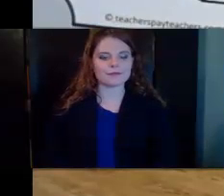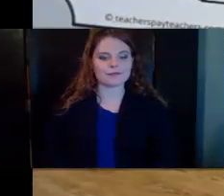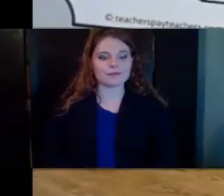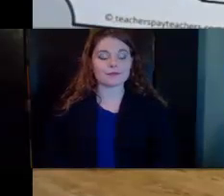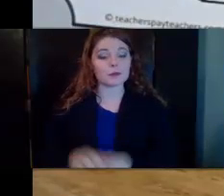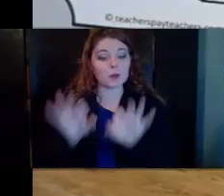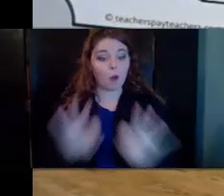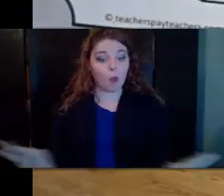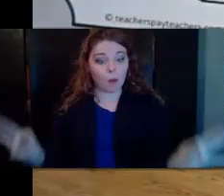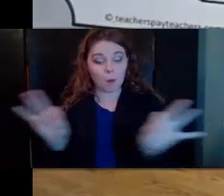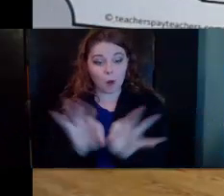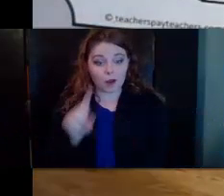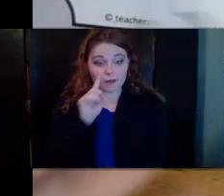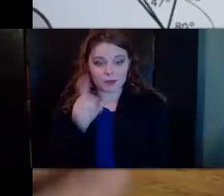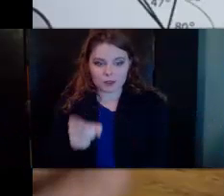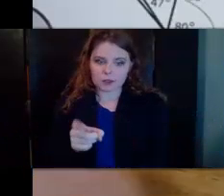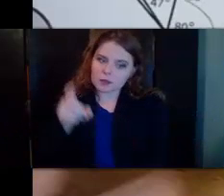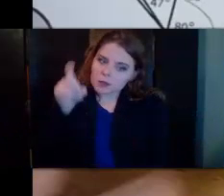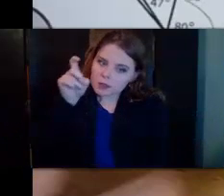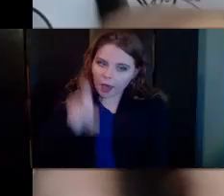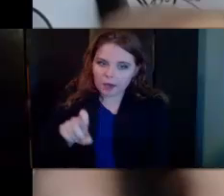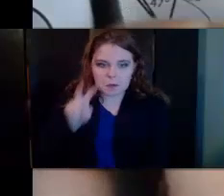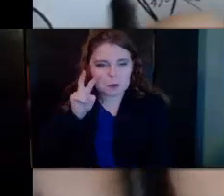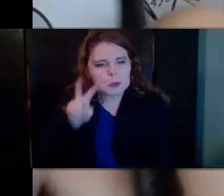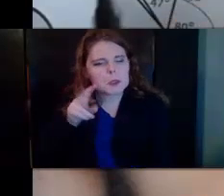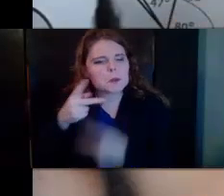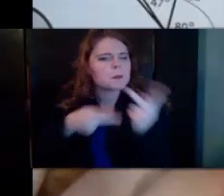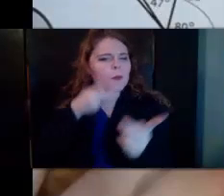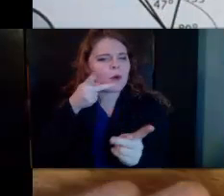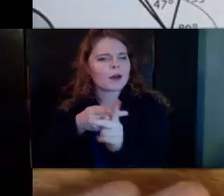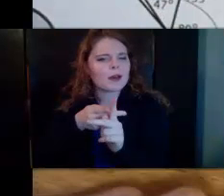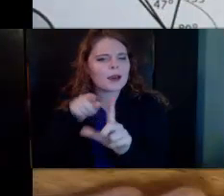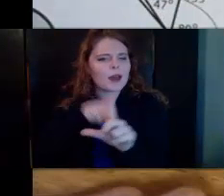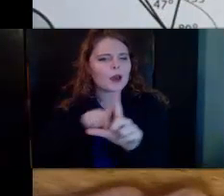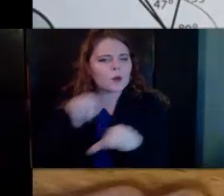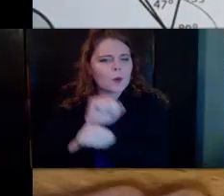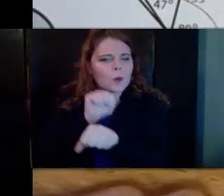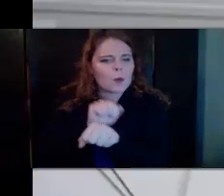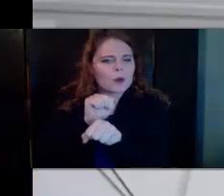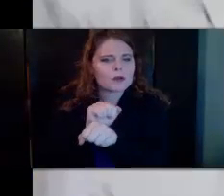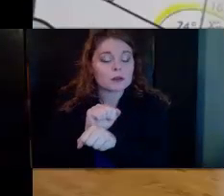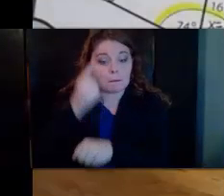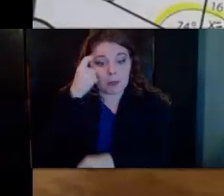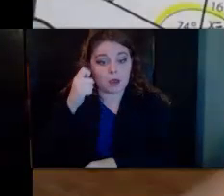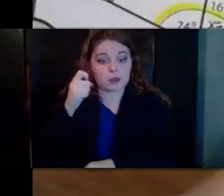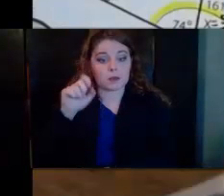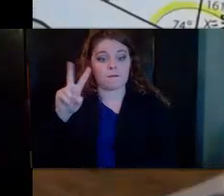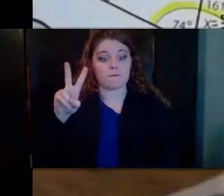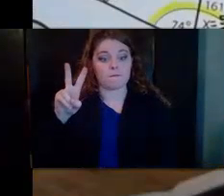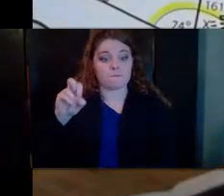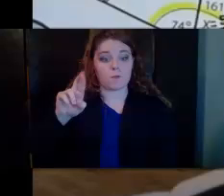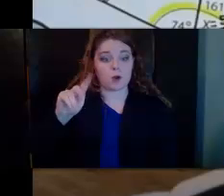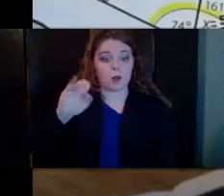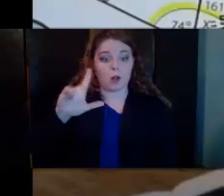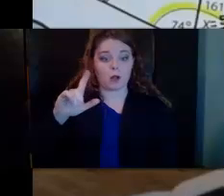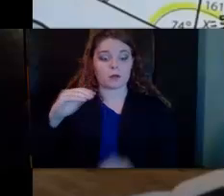The most important part of this is you have to be able to tell what type of angle you're working with, because vertical angles are